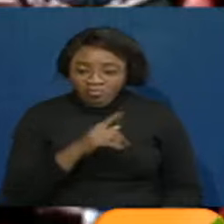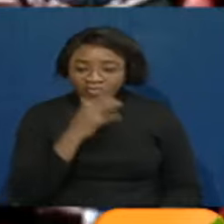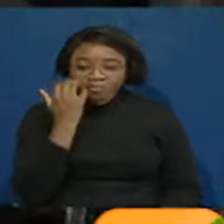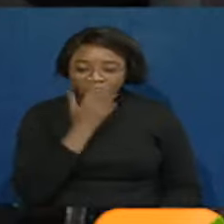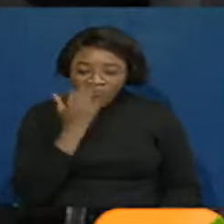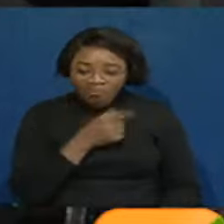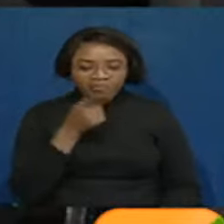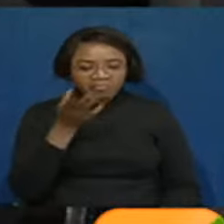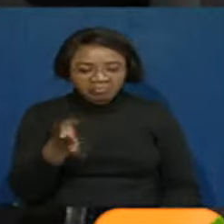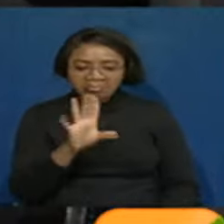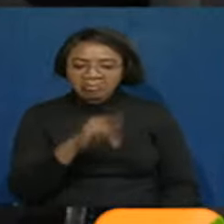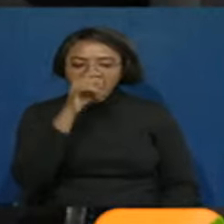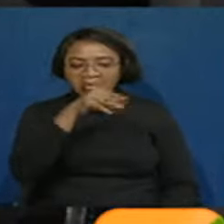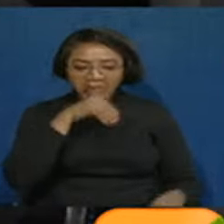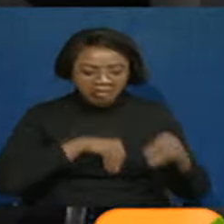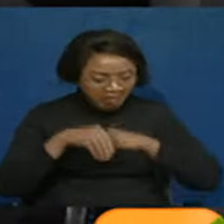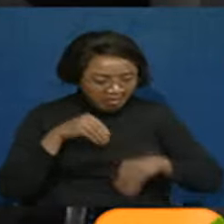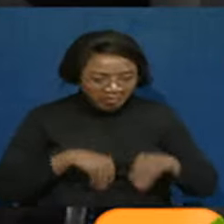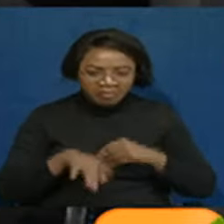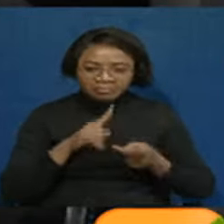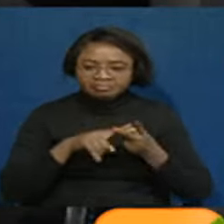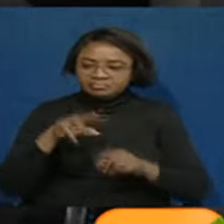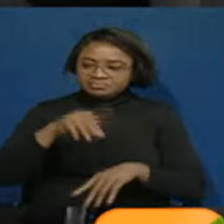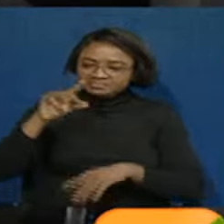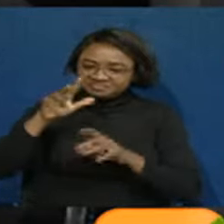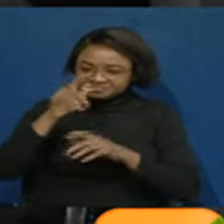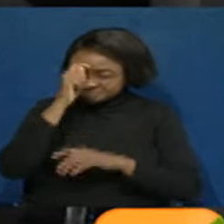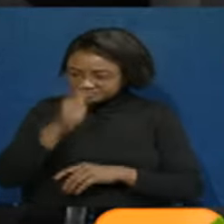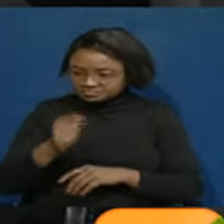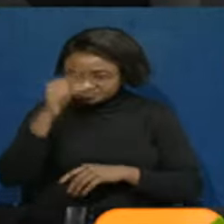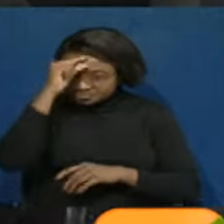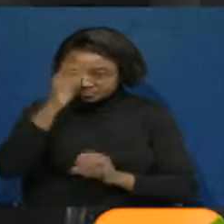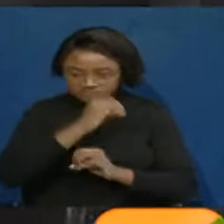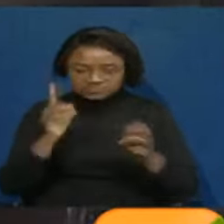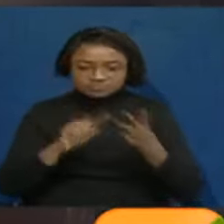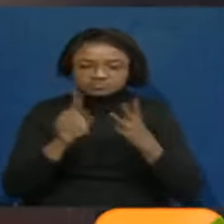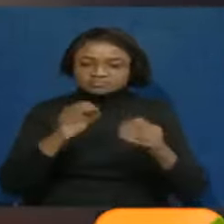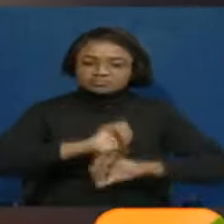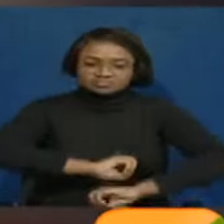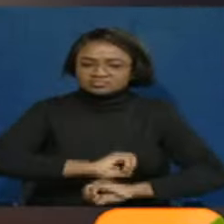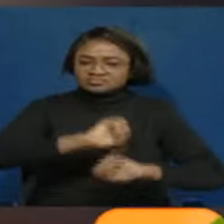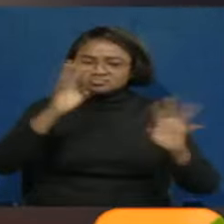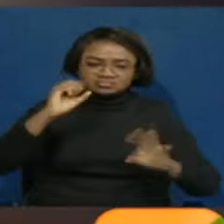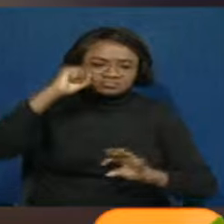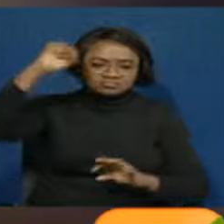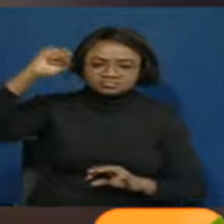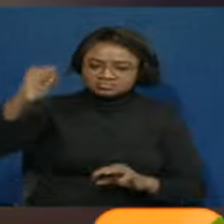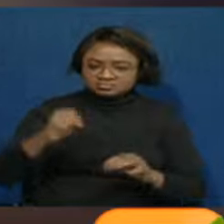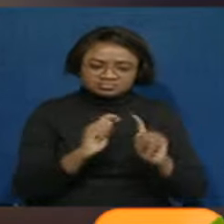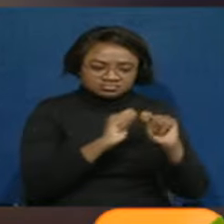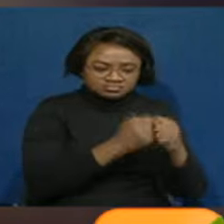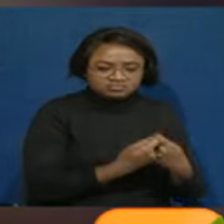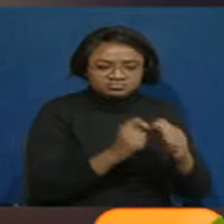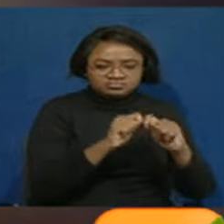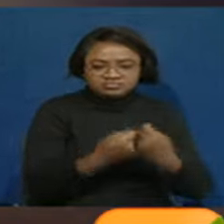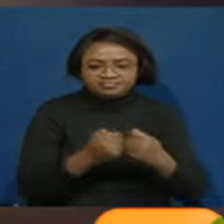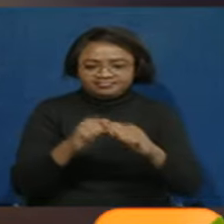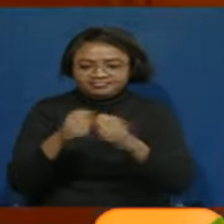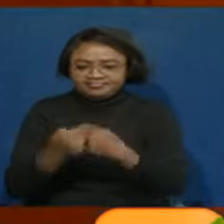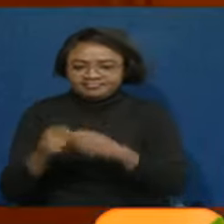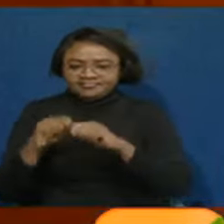corruption, insubordination, undermining the government, and practicing ethnically divisive politics, among a host of other